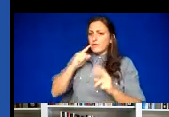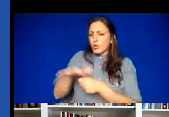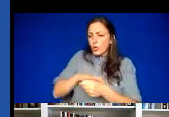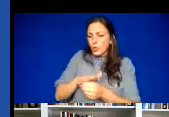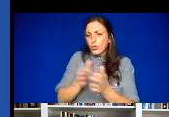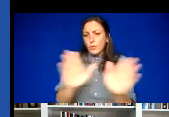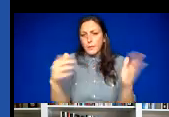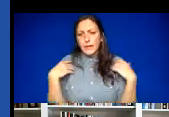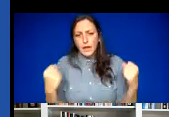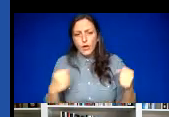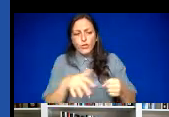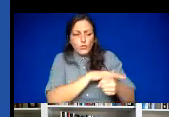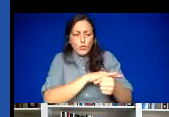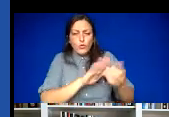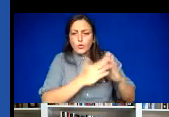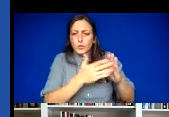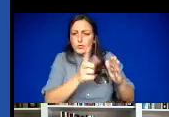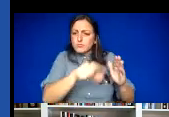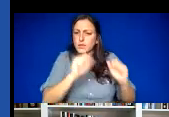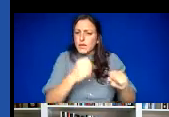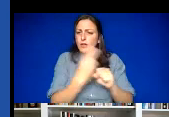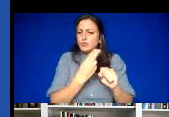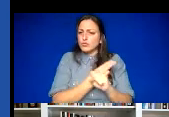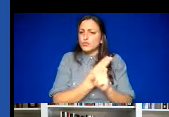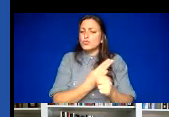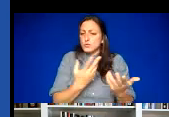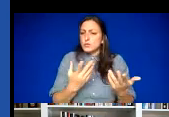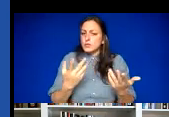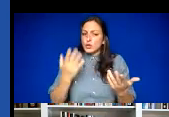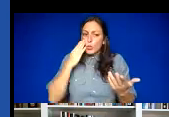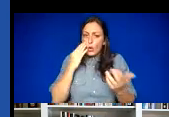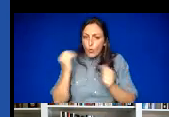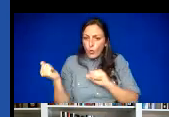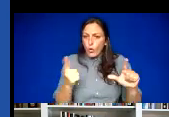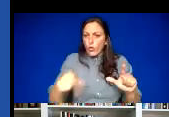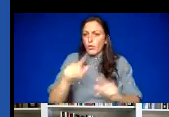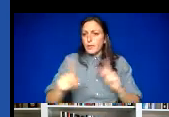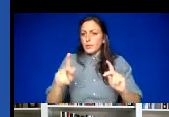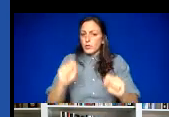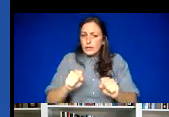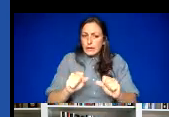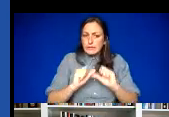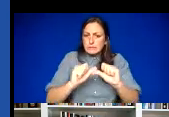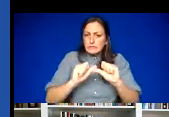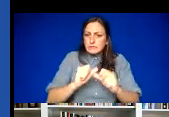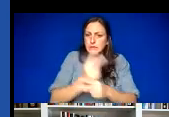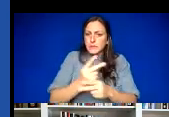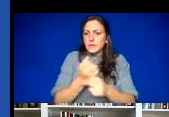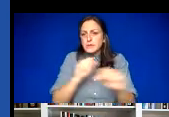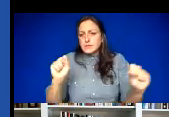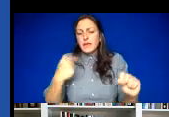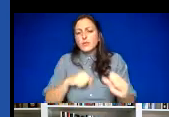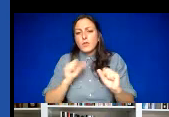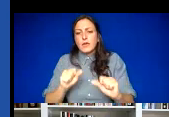local communities to use to ensure that they can keep everyone safe, that they can, and make sure disease rates stay